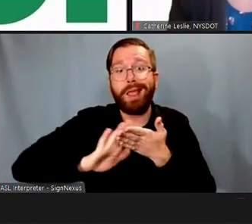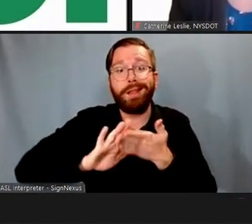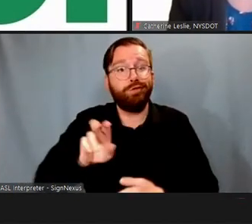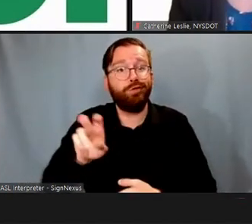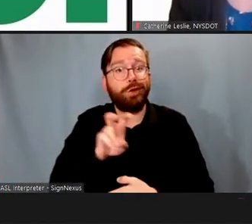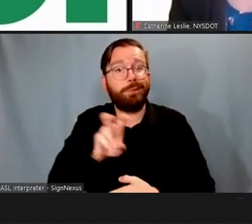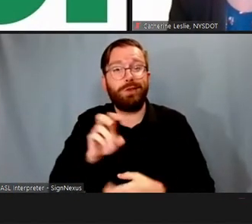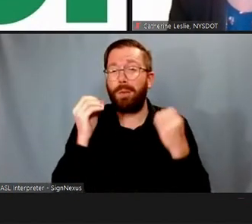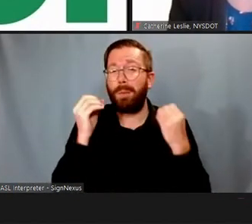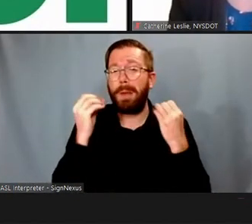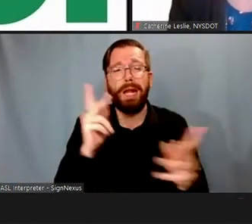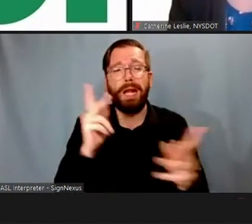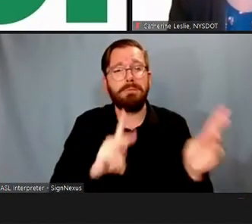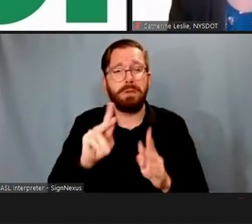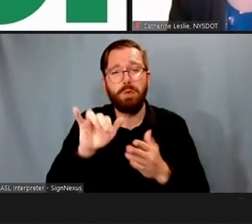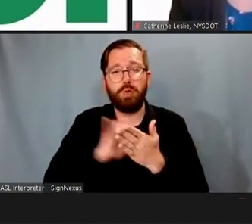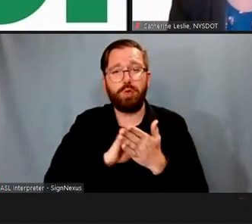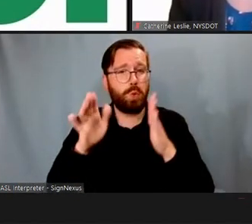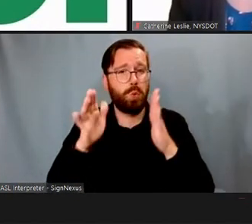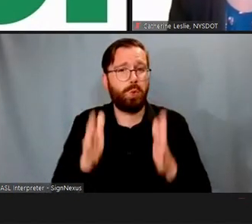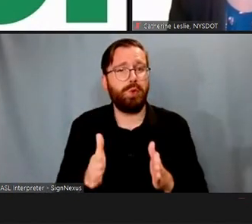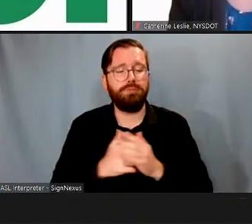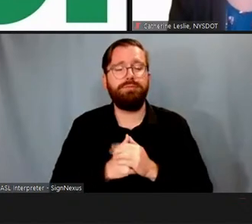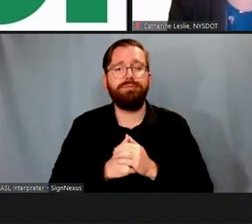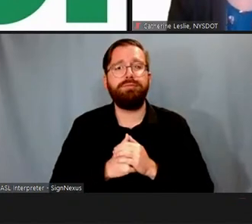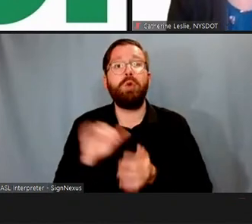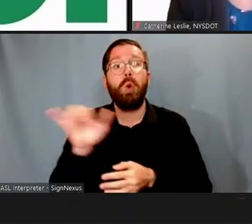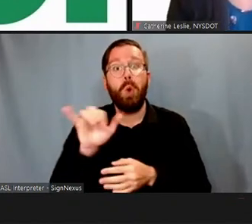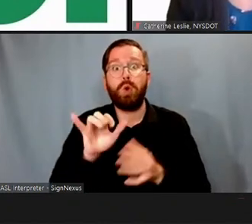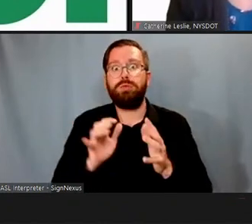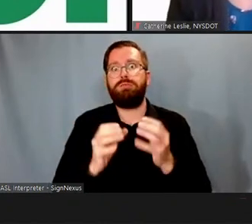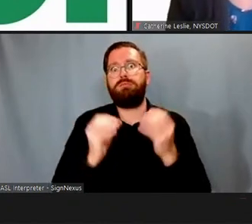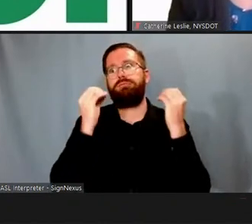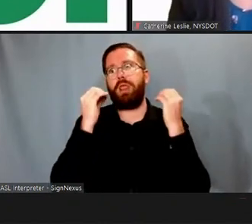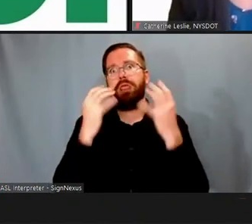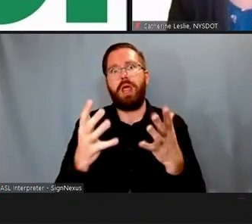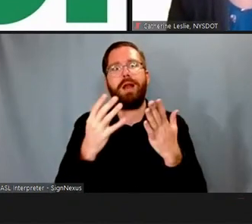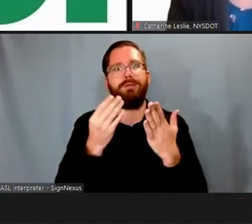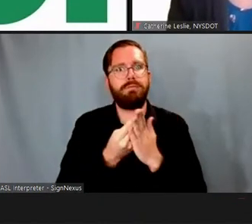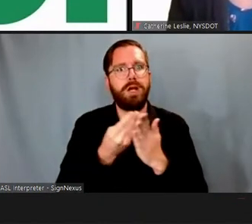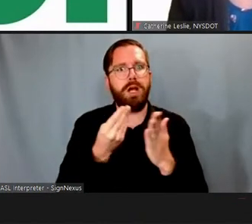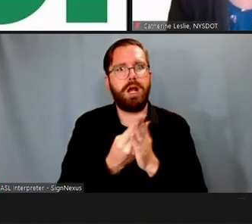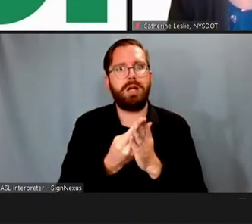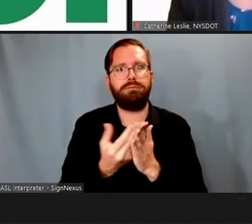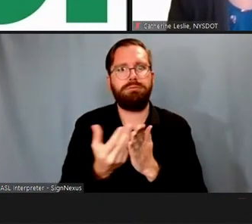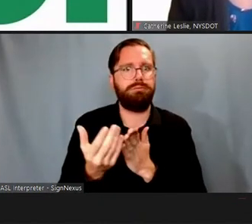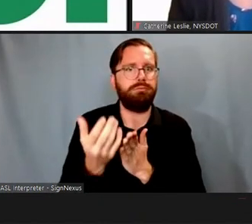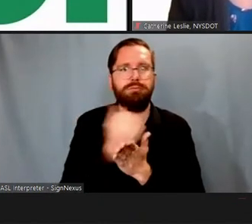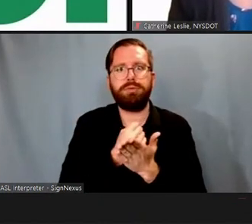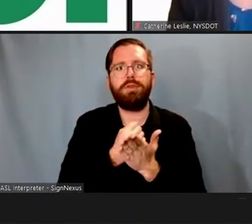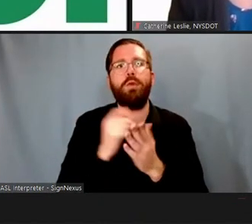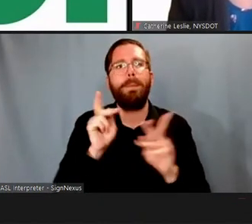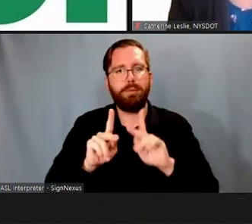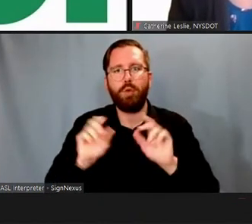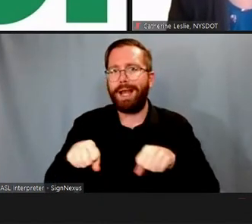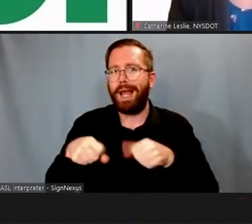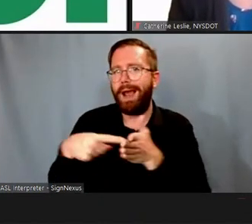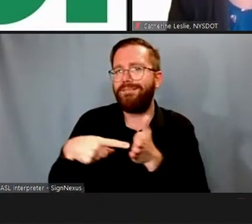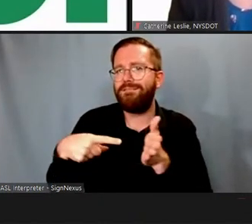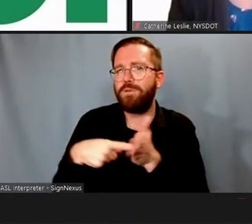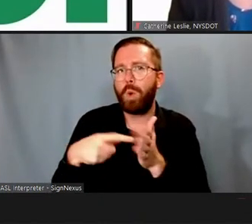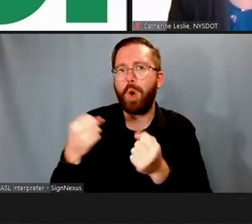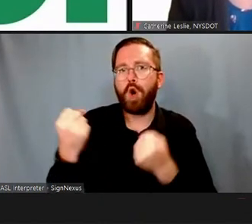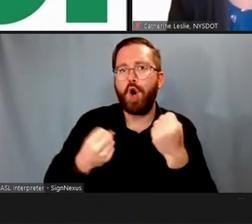yorkers moreover it's a progressive means of raising revenue from those who can afford the cost of car ownership and traveling by car into the central